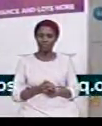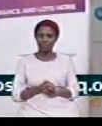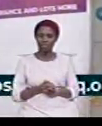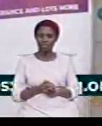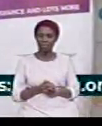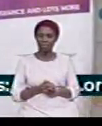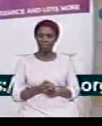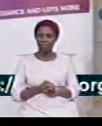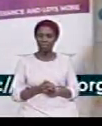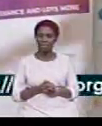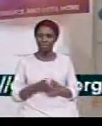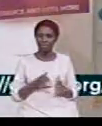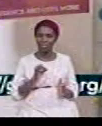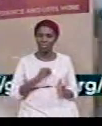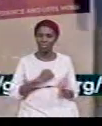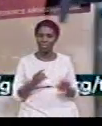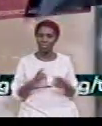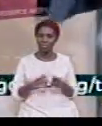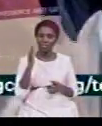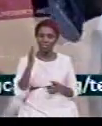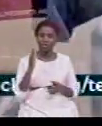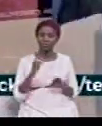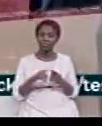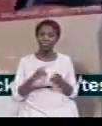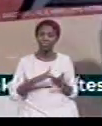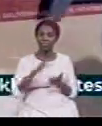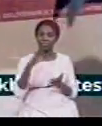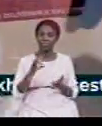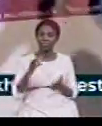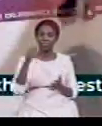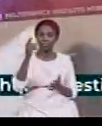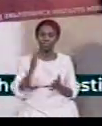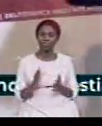I'm here to testify to the glory of God.